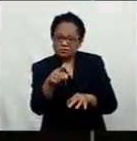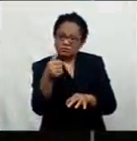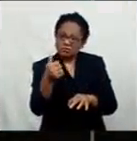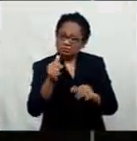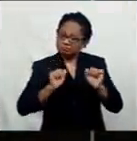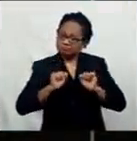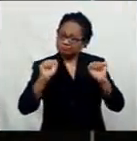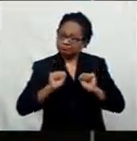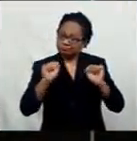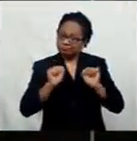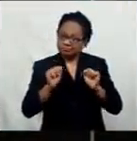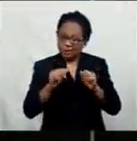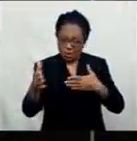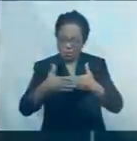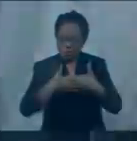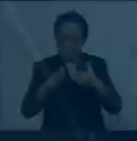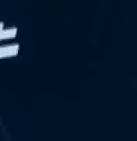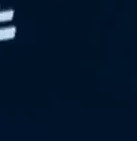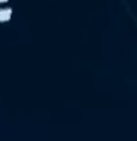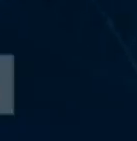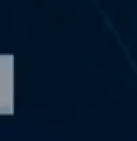exercise during this lockdown?